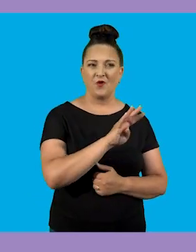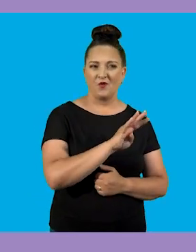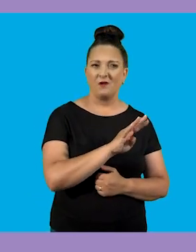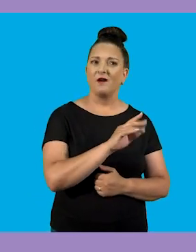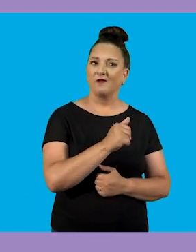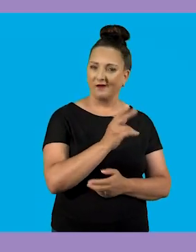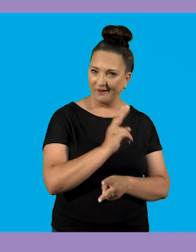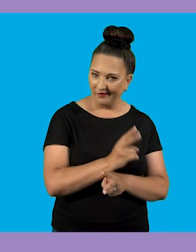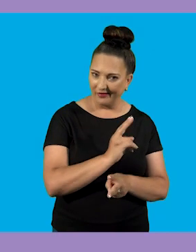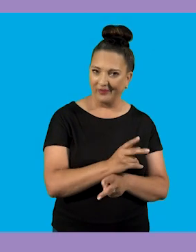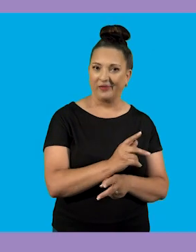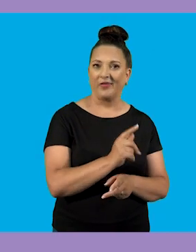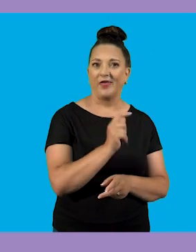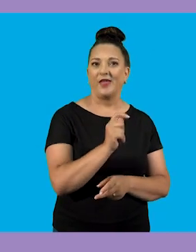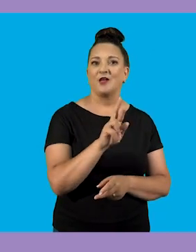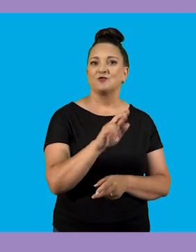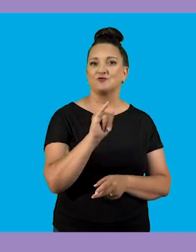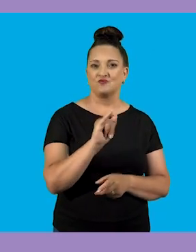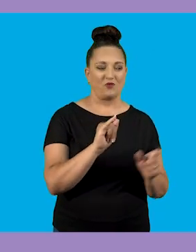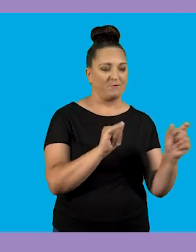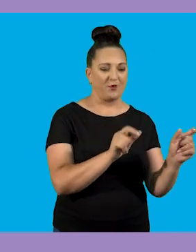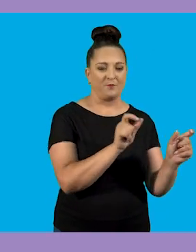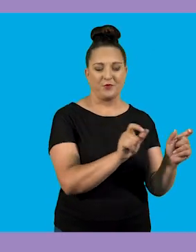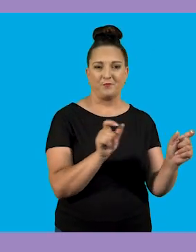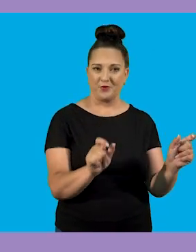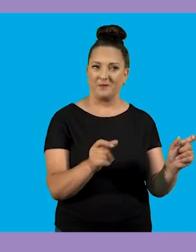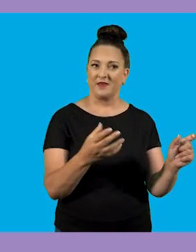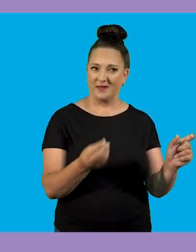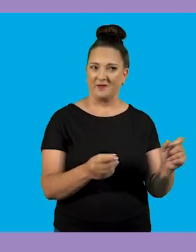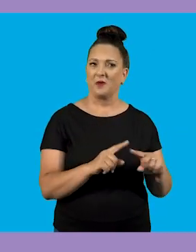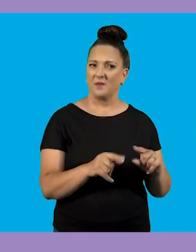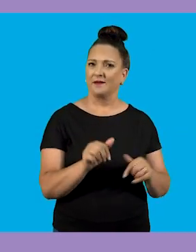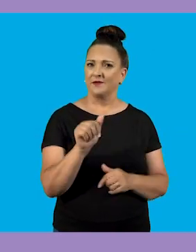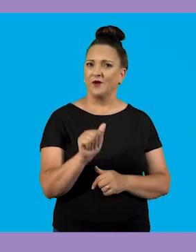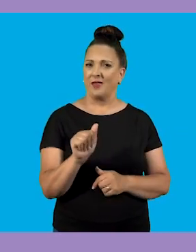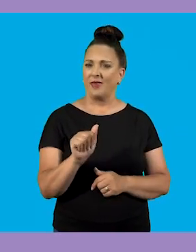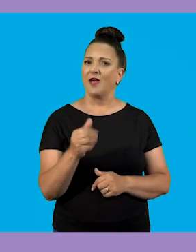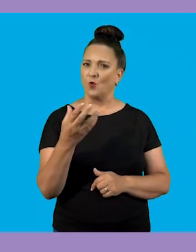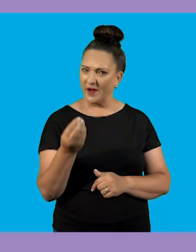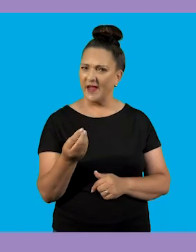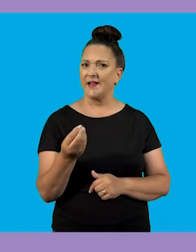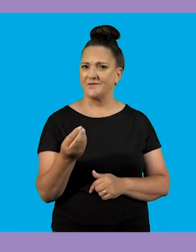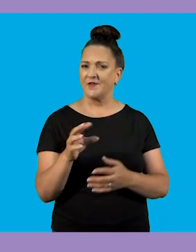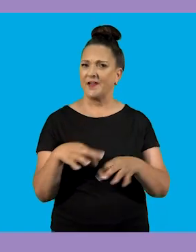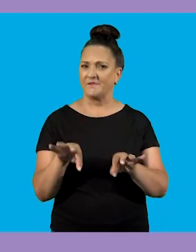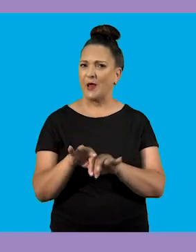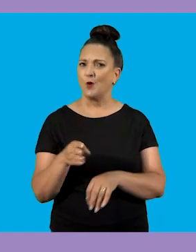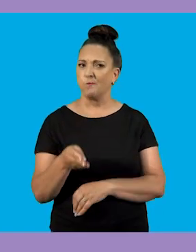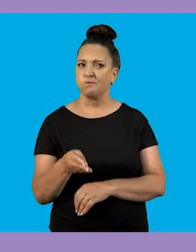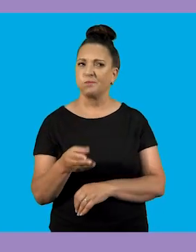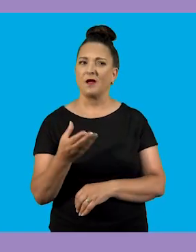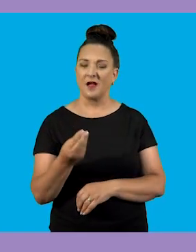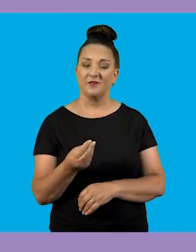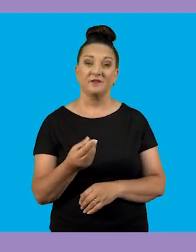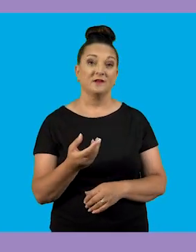there a trinomial again, but we can see there is a number for the value of a. So we quickly check if that number